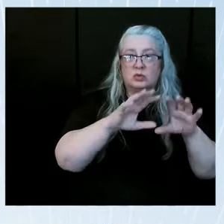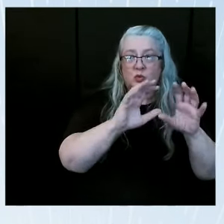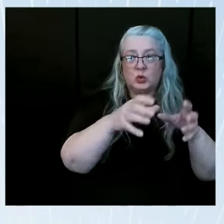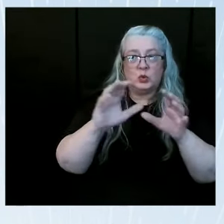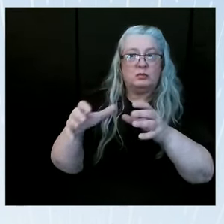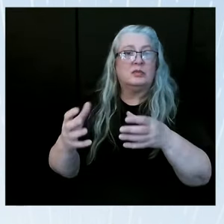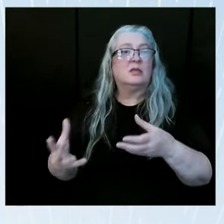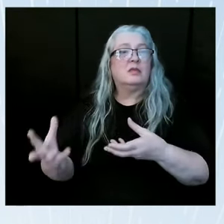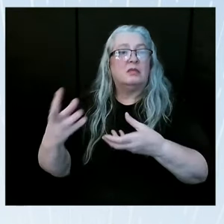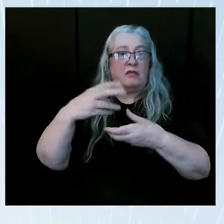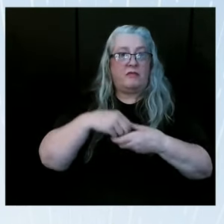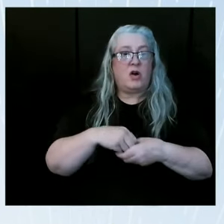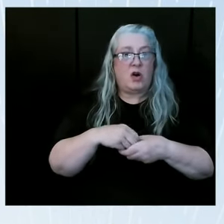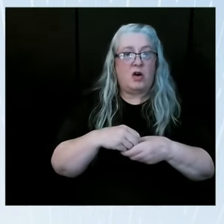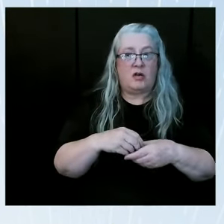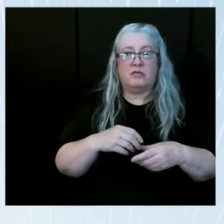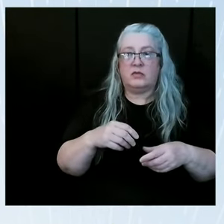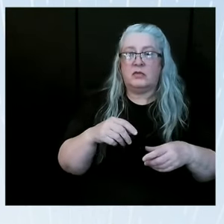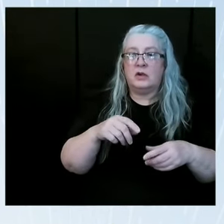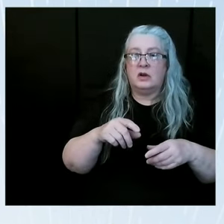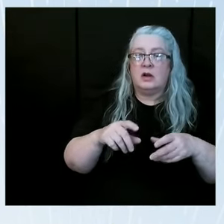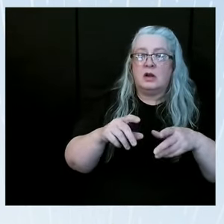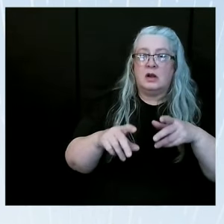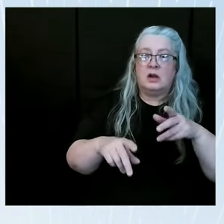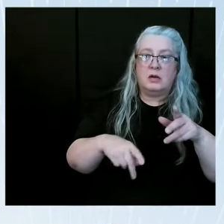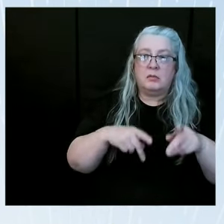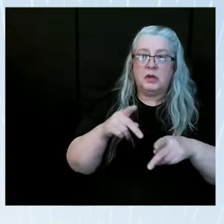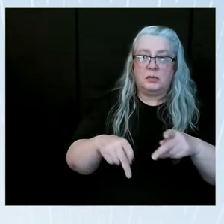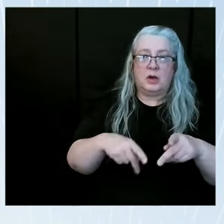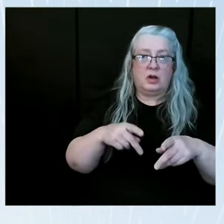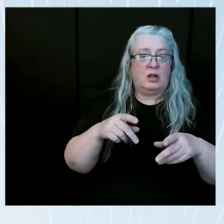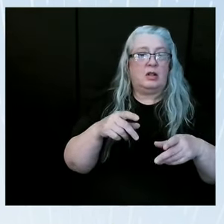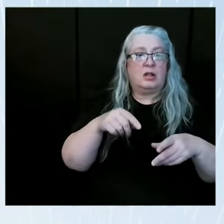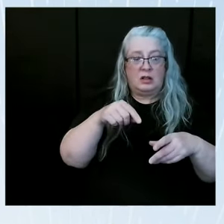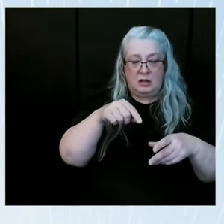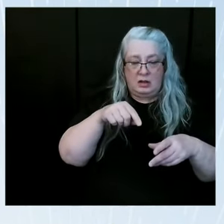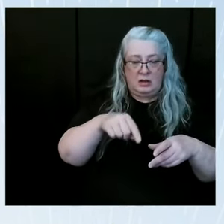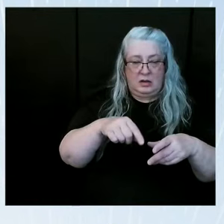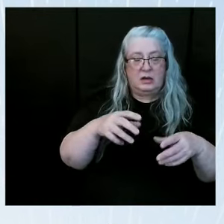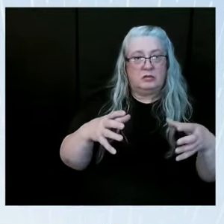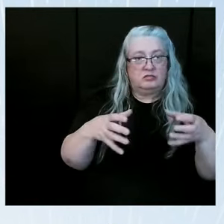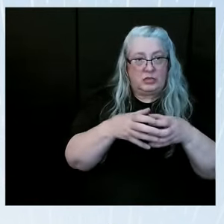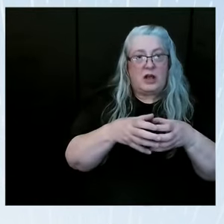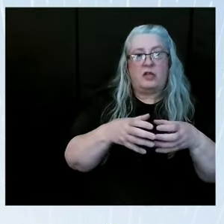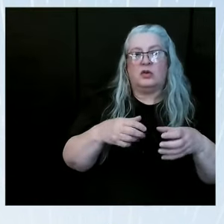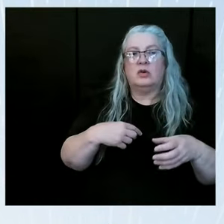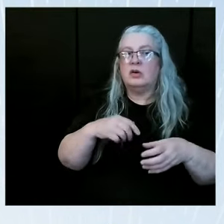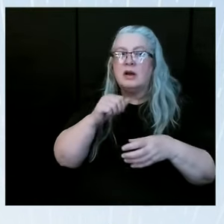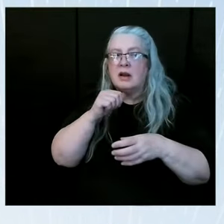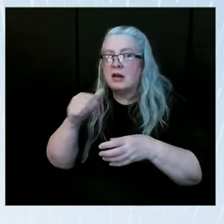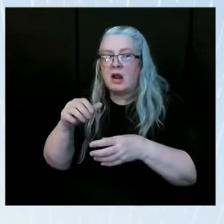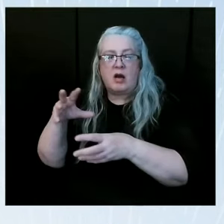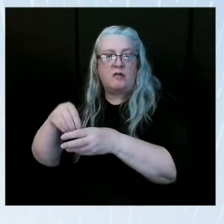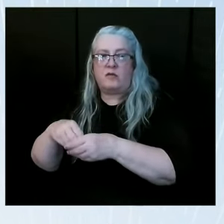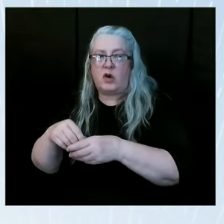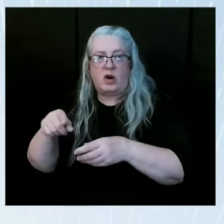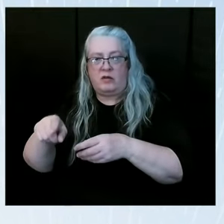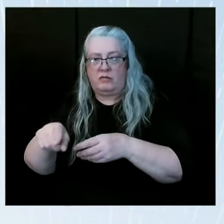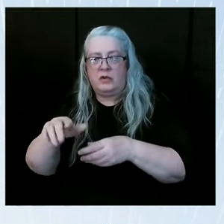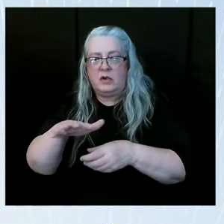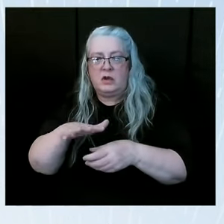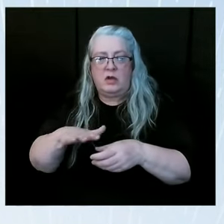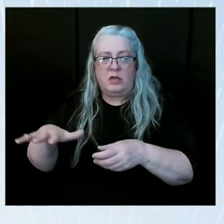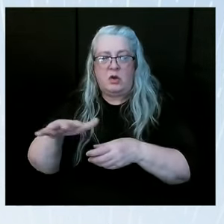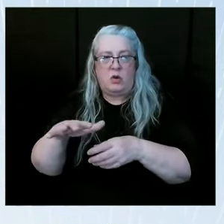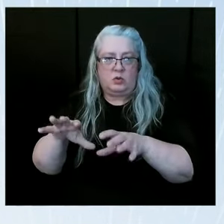nationwide. Fourth, we are stepping up efforts to reduce forced youth begging and domestic work. If you look at just